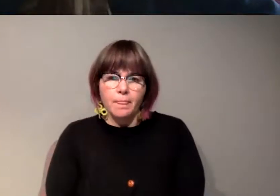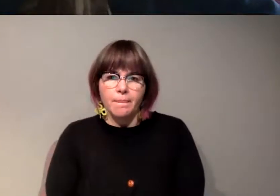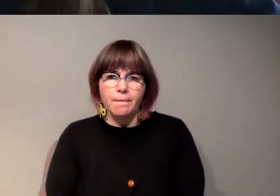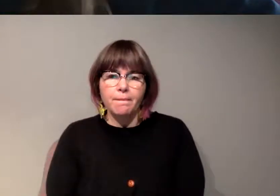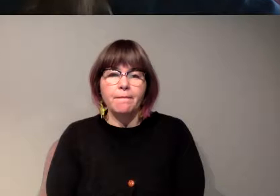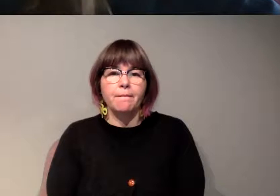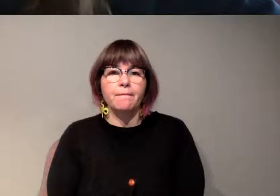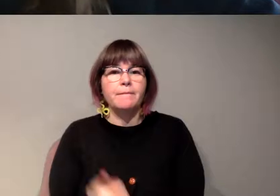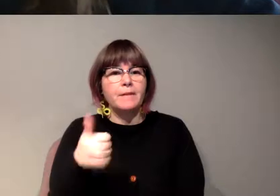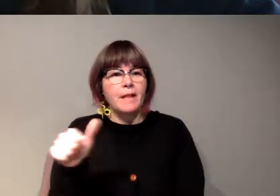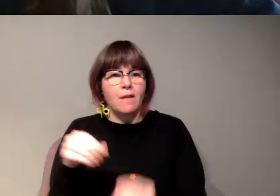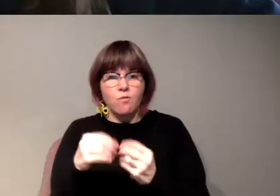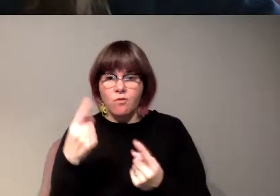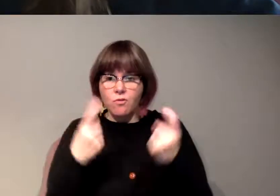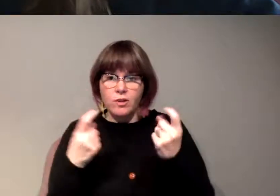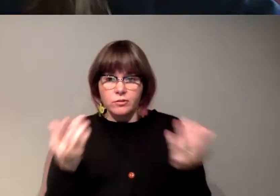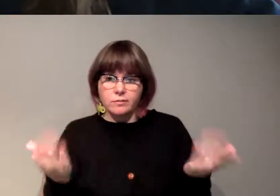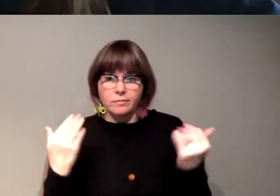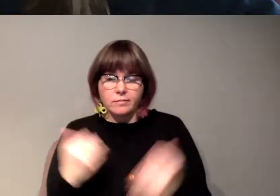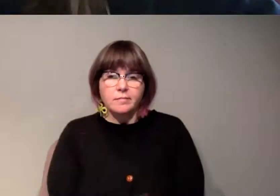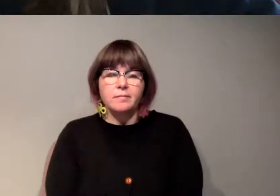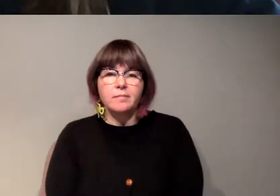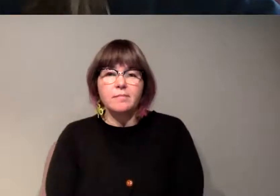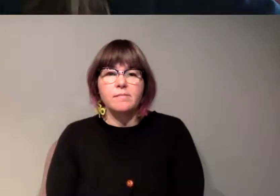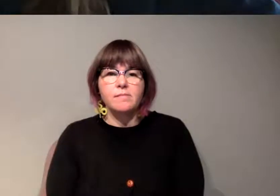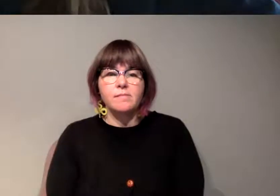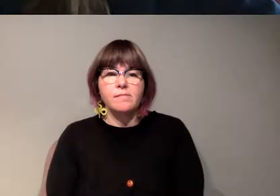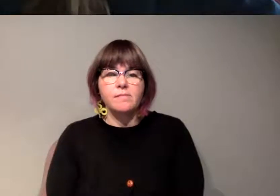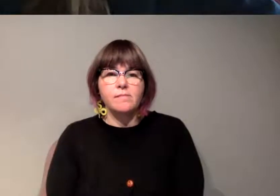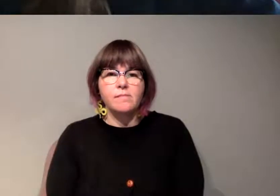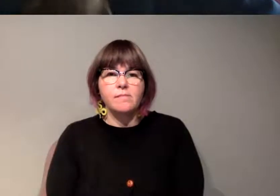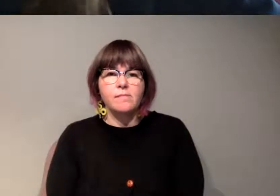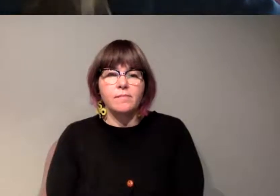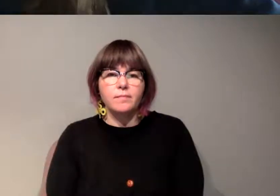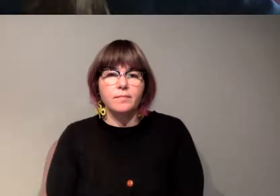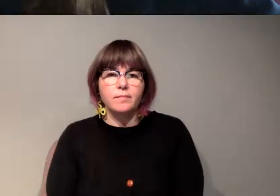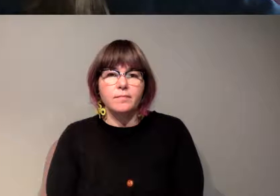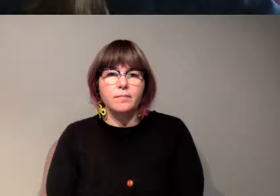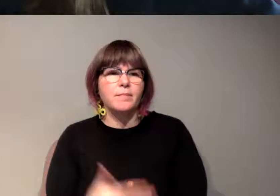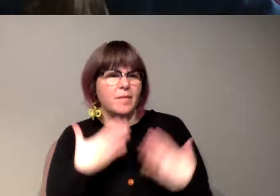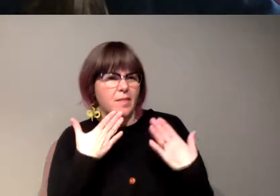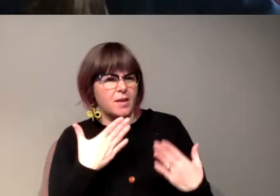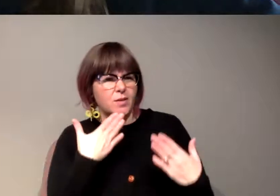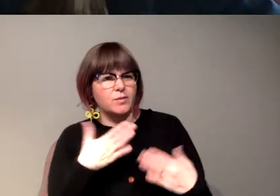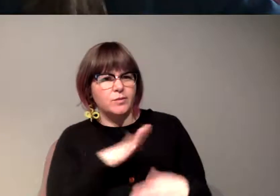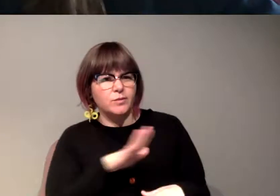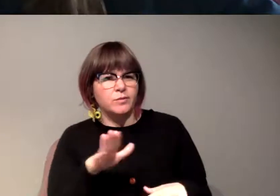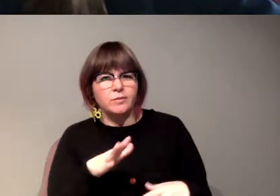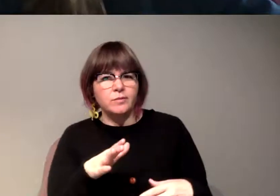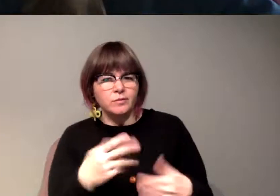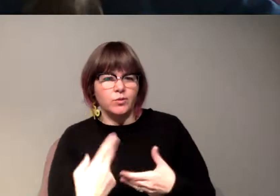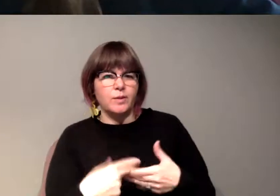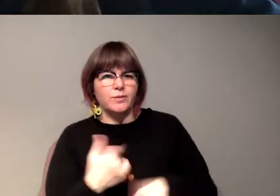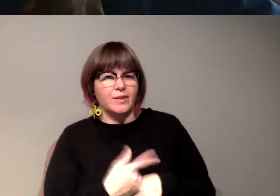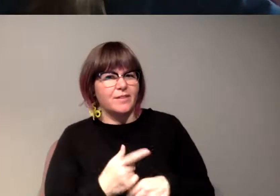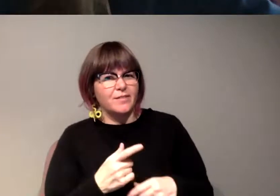Folks, if you have any more questions, you can submit them now. But thank you too for joining us today. This has